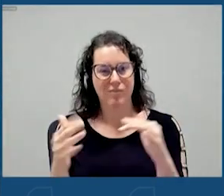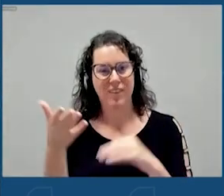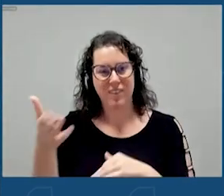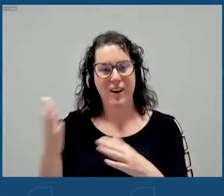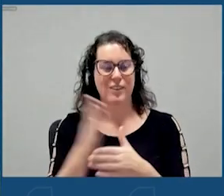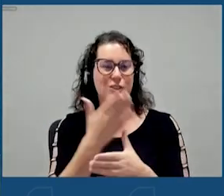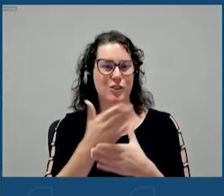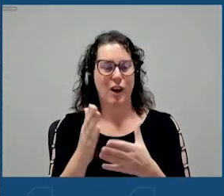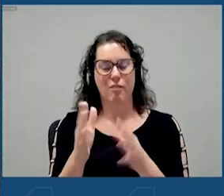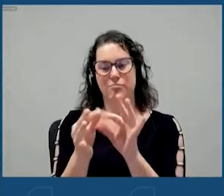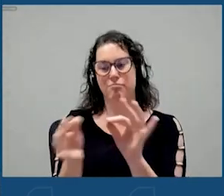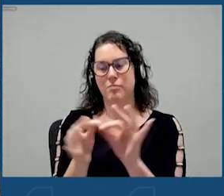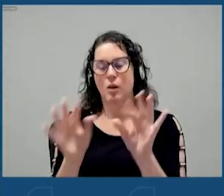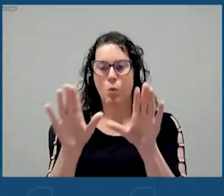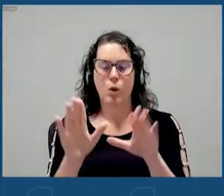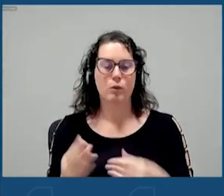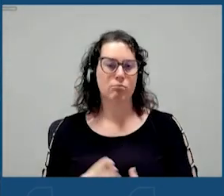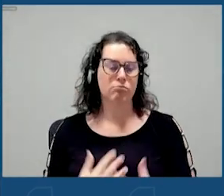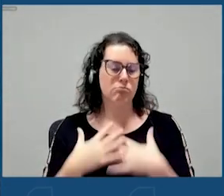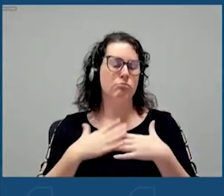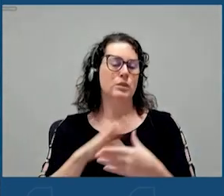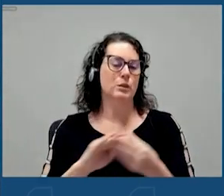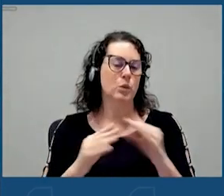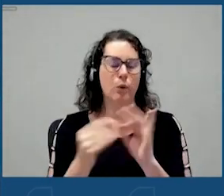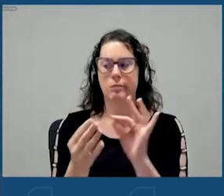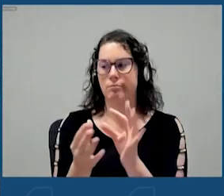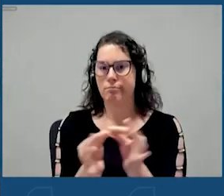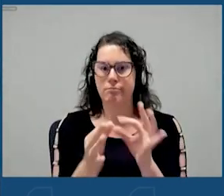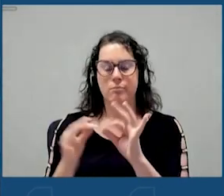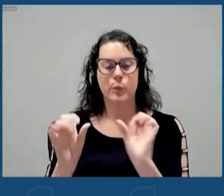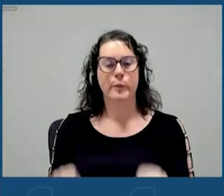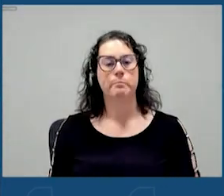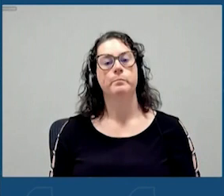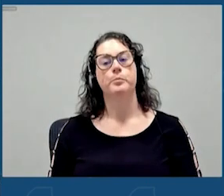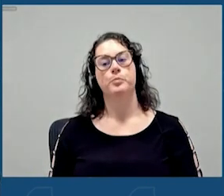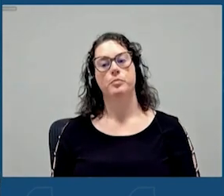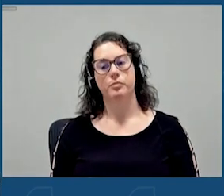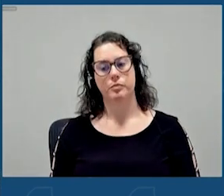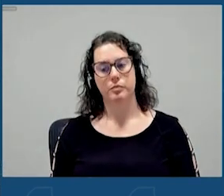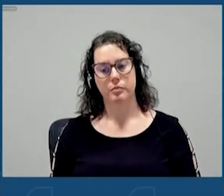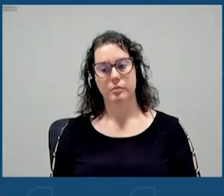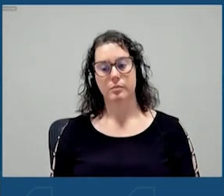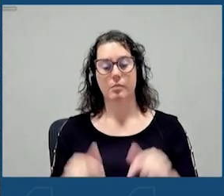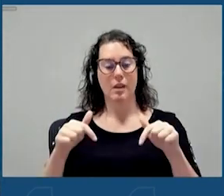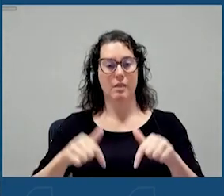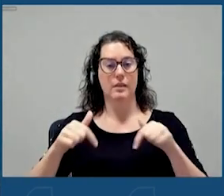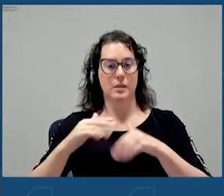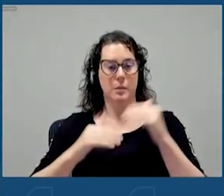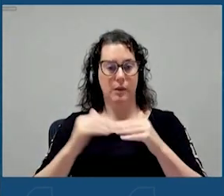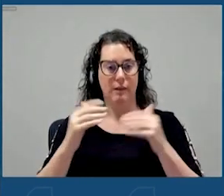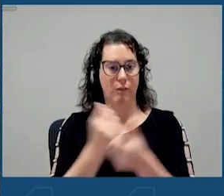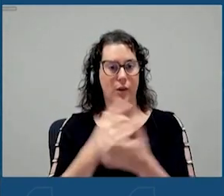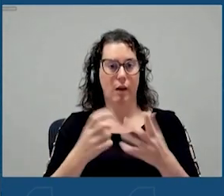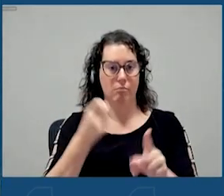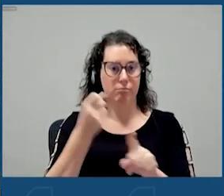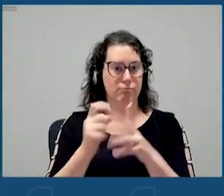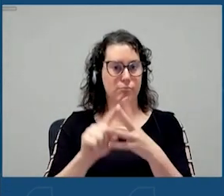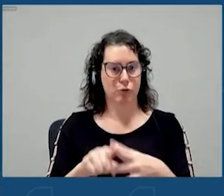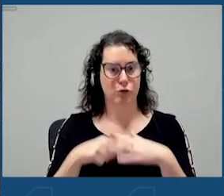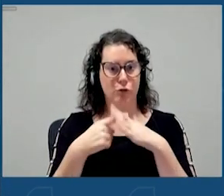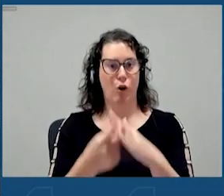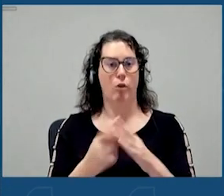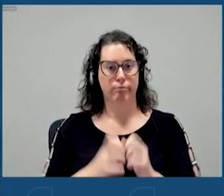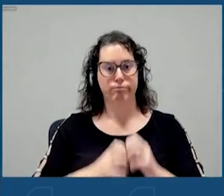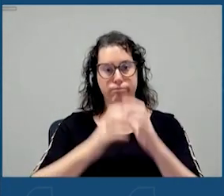those wonderful, inspiring stories. And this is where it all began, this building. And Anne gave